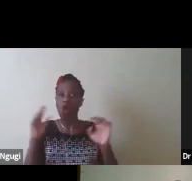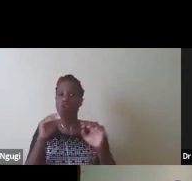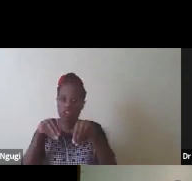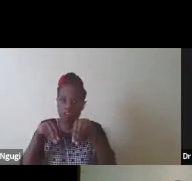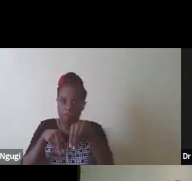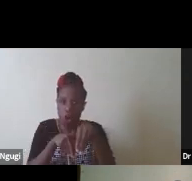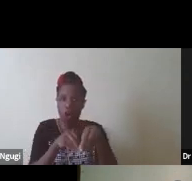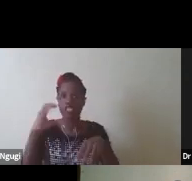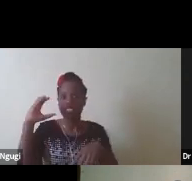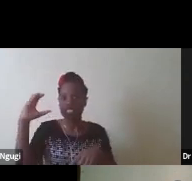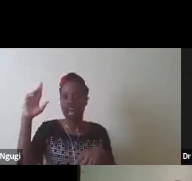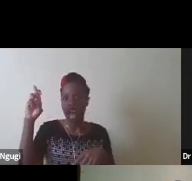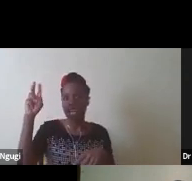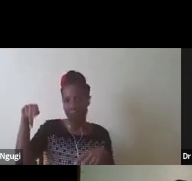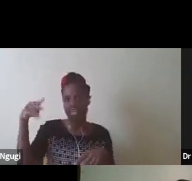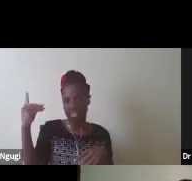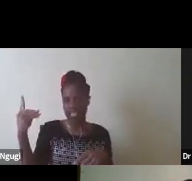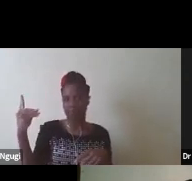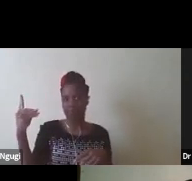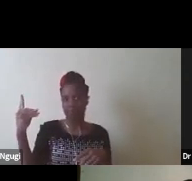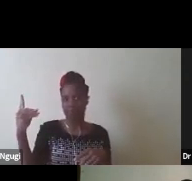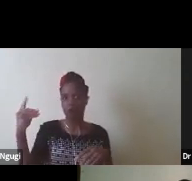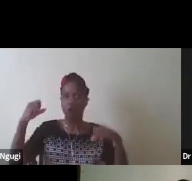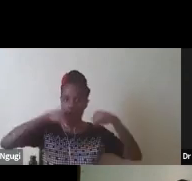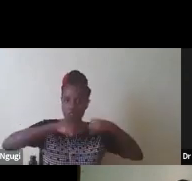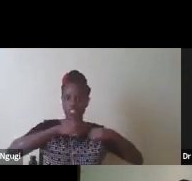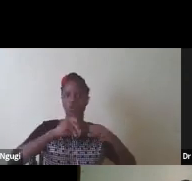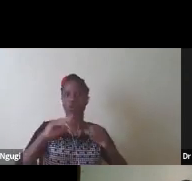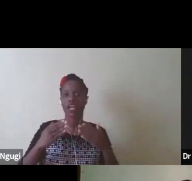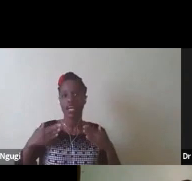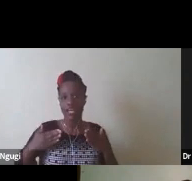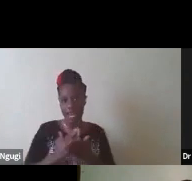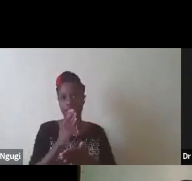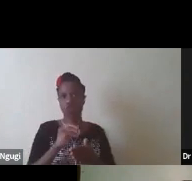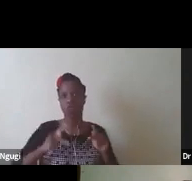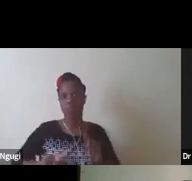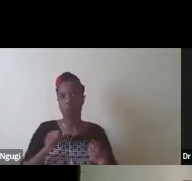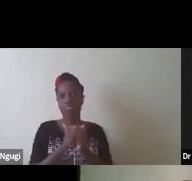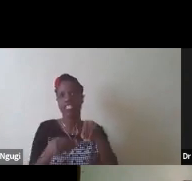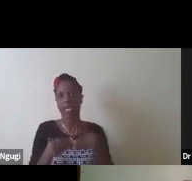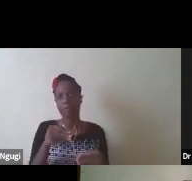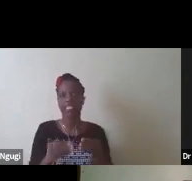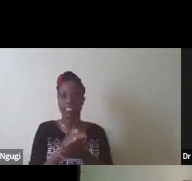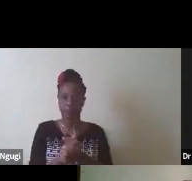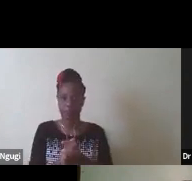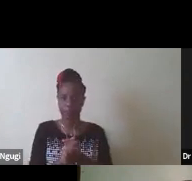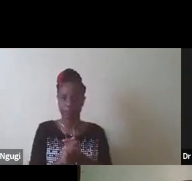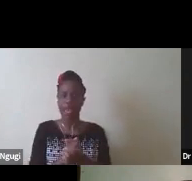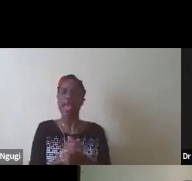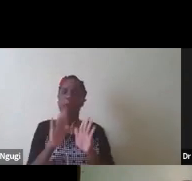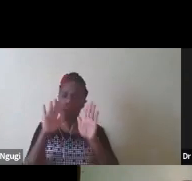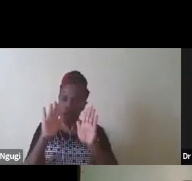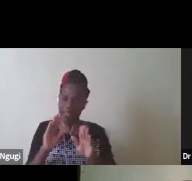the Rights of People with Disabilities. So that is another problem, because aligning it to the Convention on the Rights